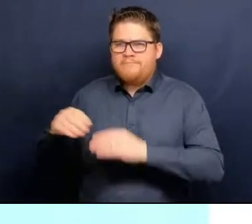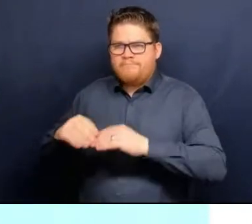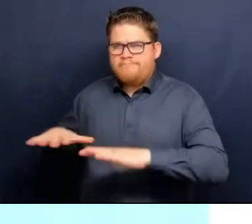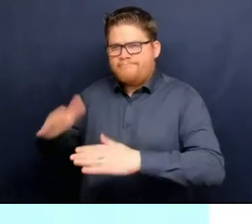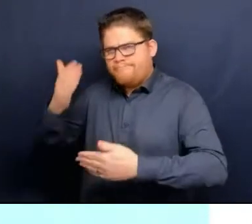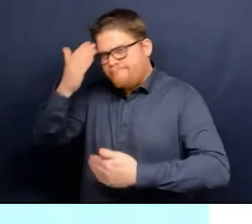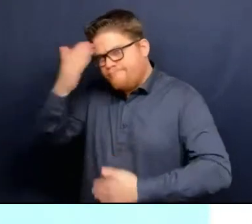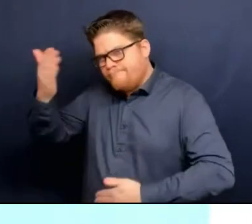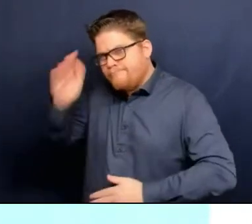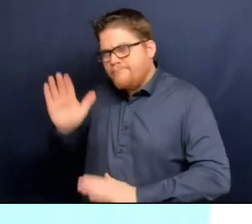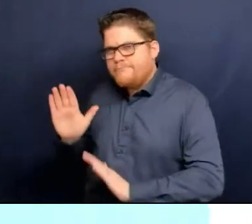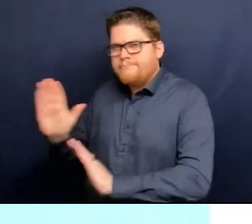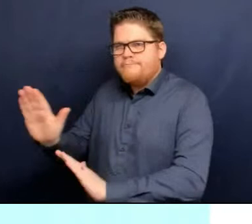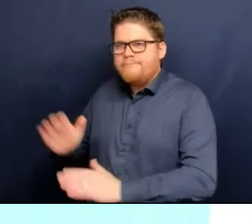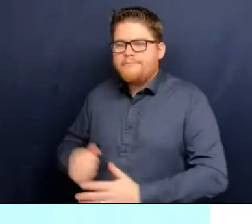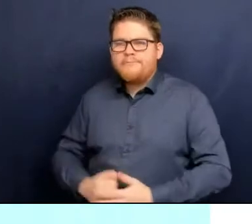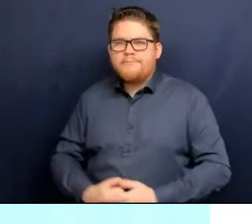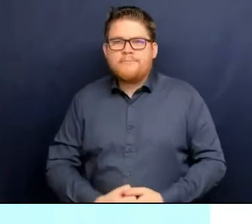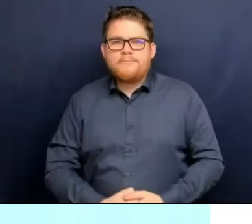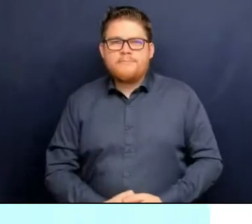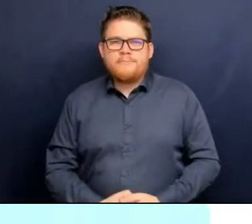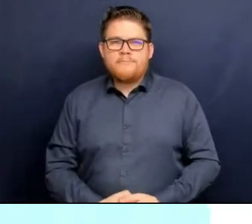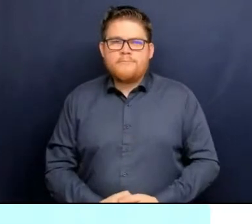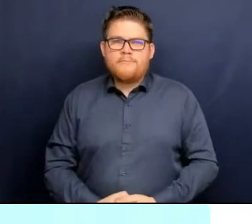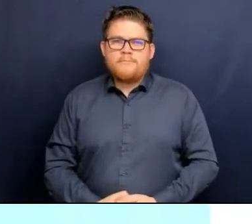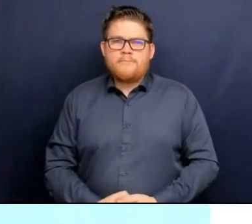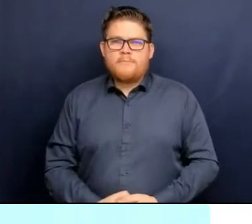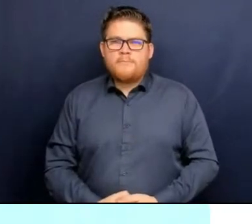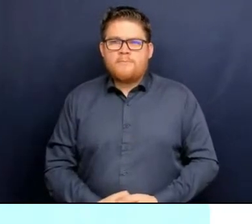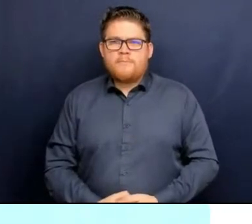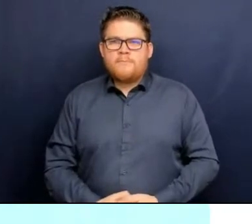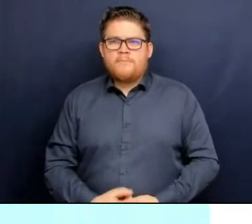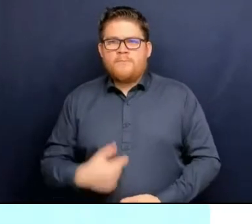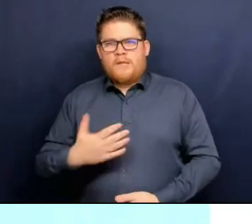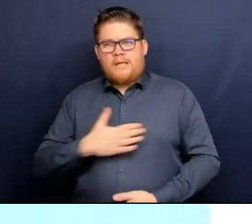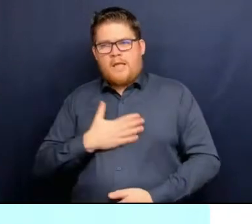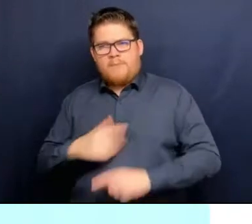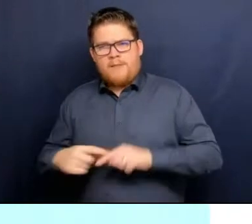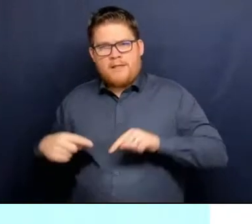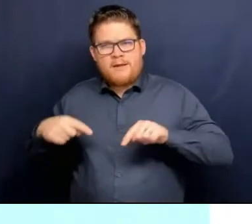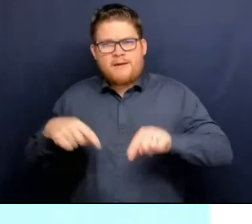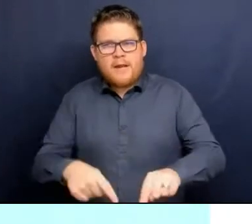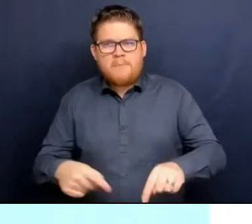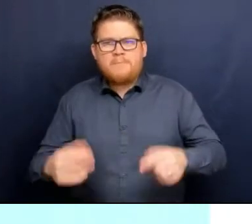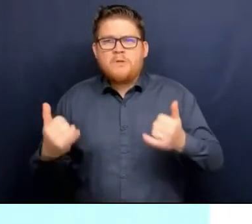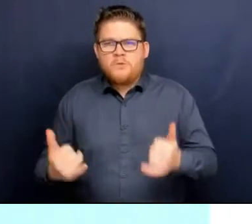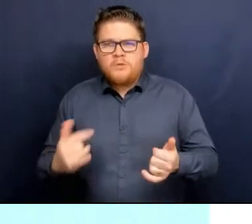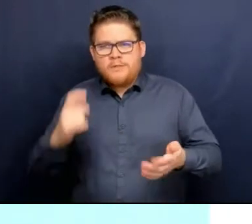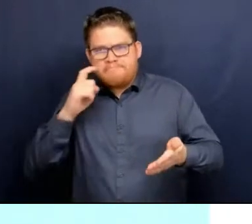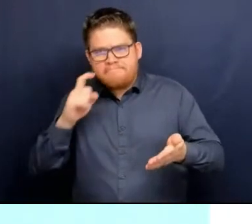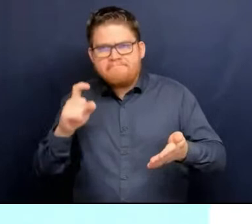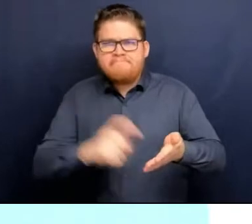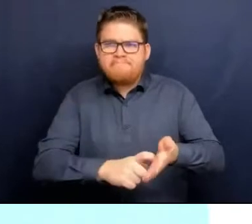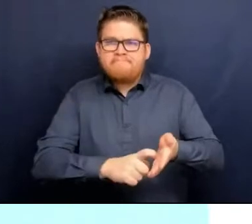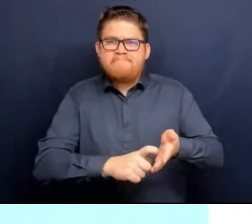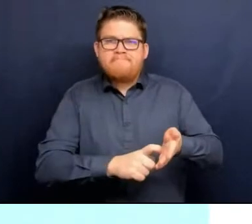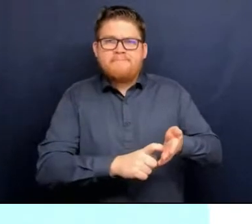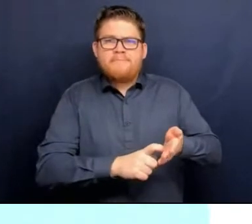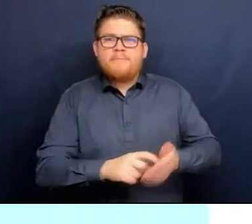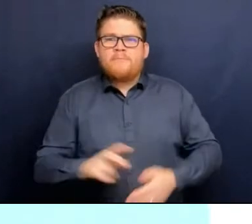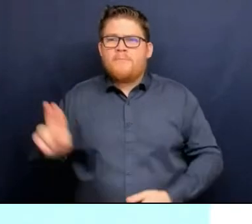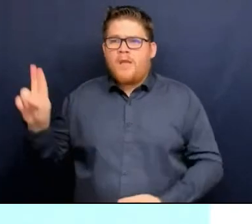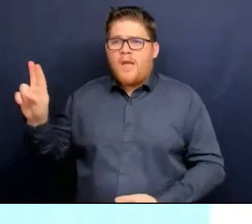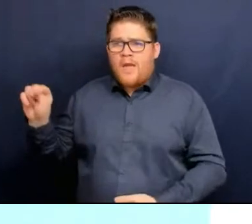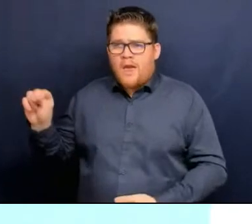Council. I'm happy to be here today to acknowledge the next milestone in the implementation of the UNDRIP in British Columbia.